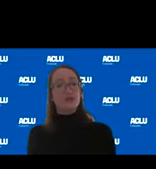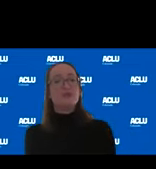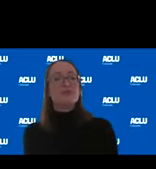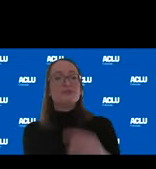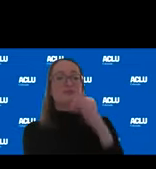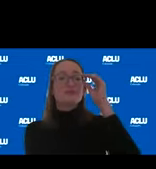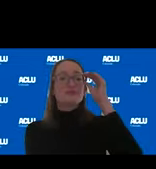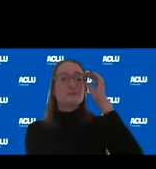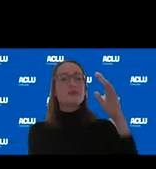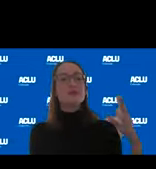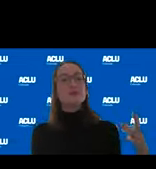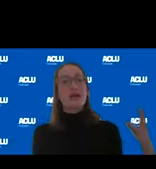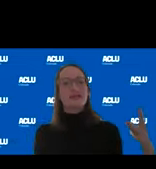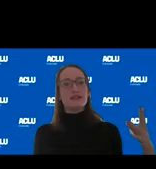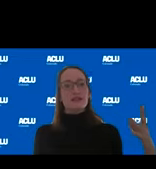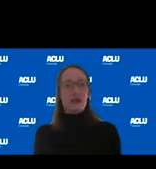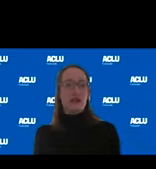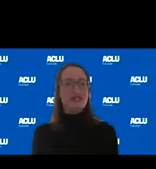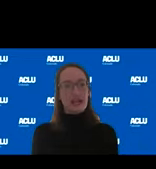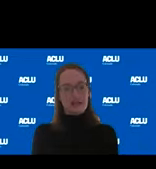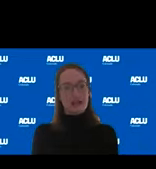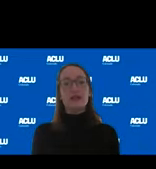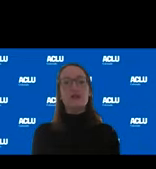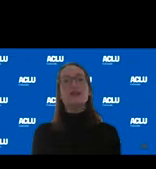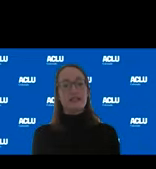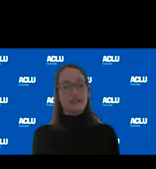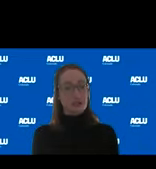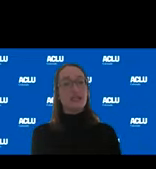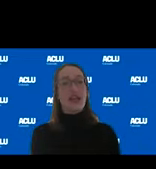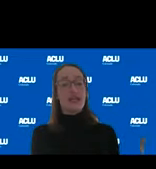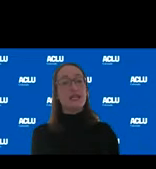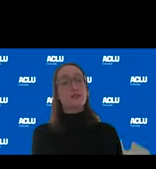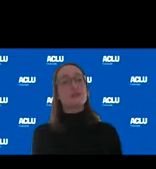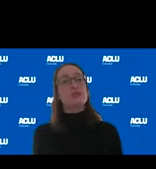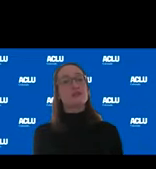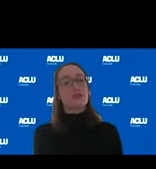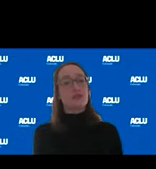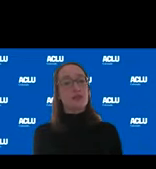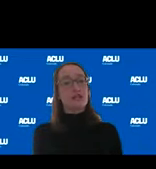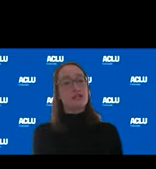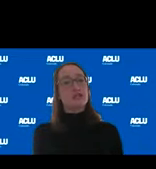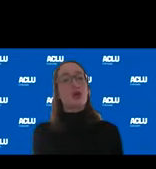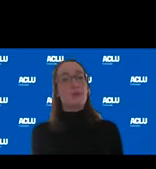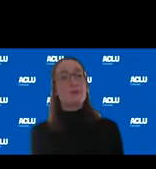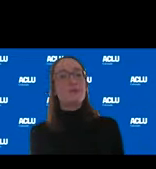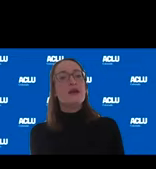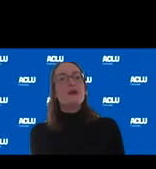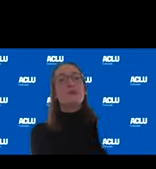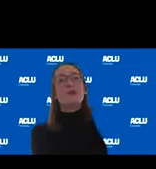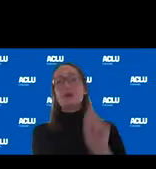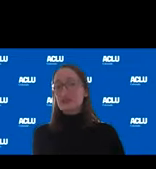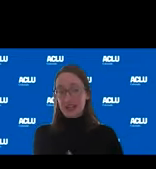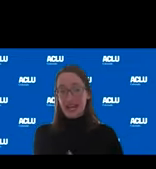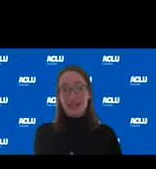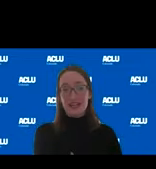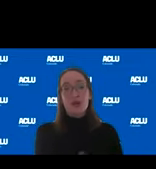to. And so as voting rights advocates, we're saying, hey, keep those in-person voting locations open. But